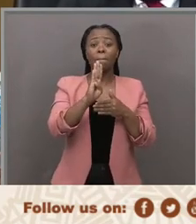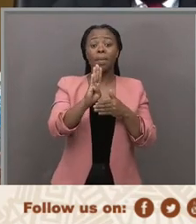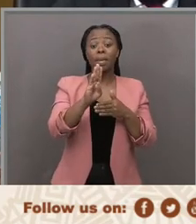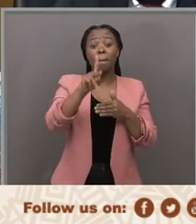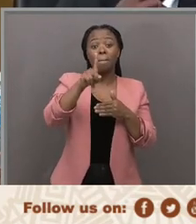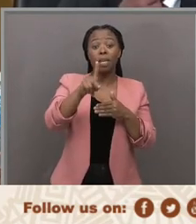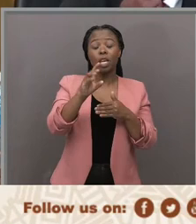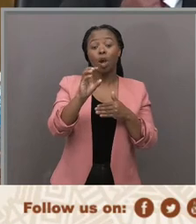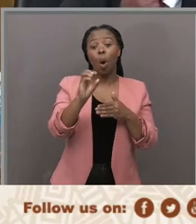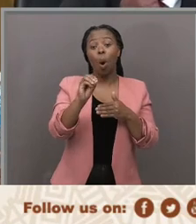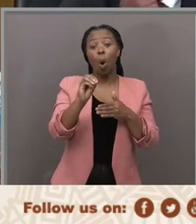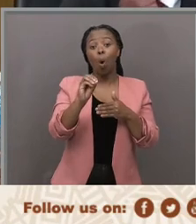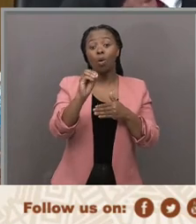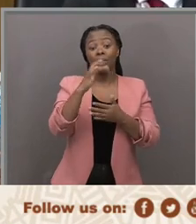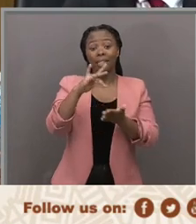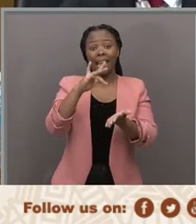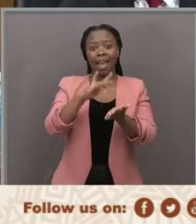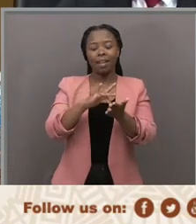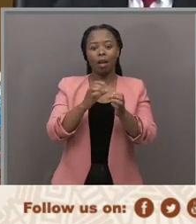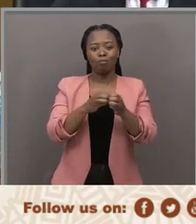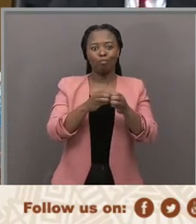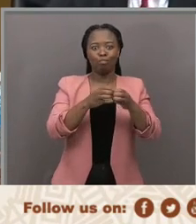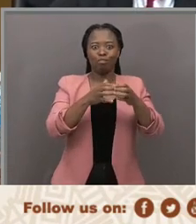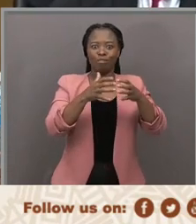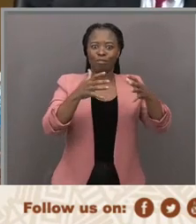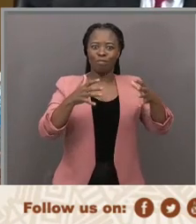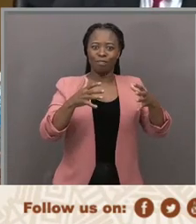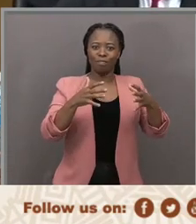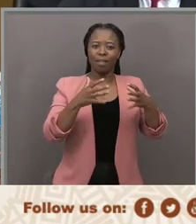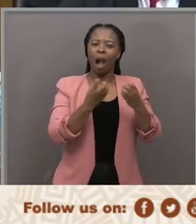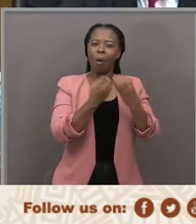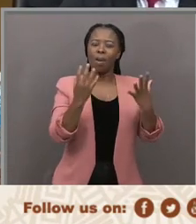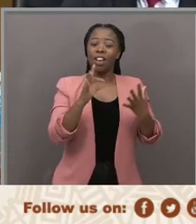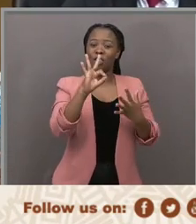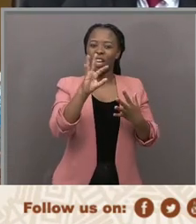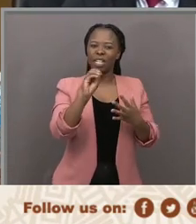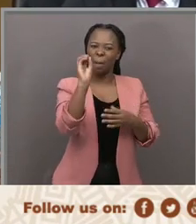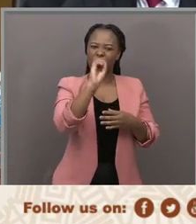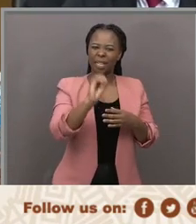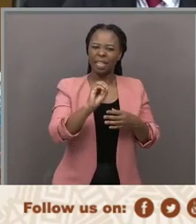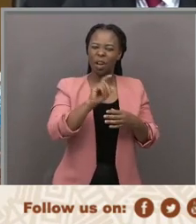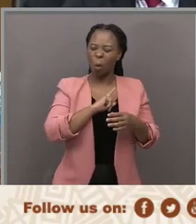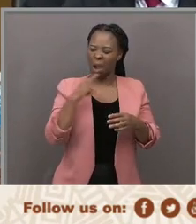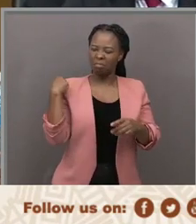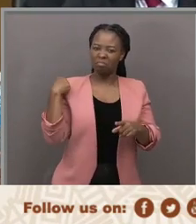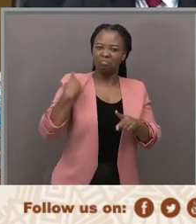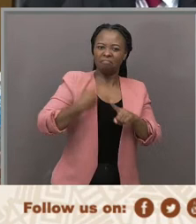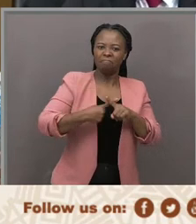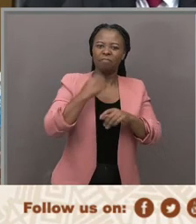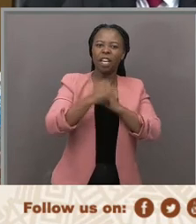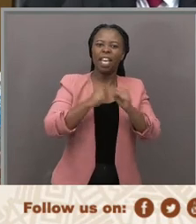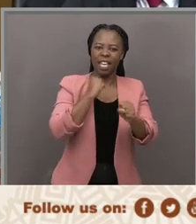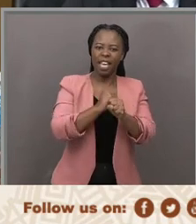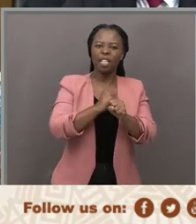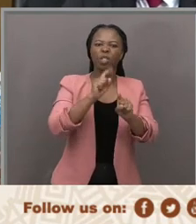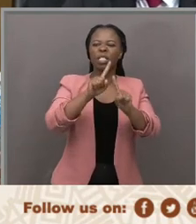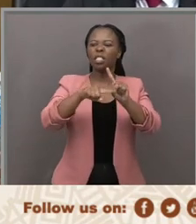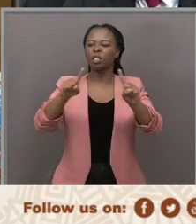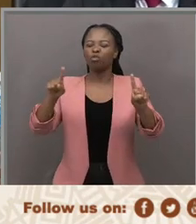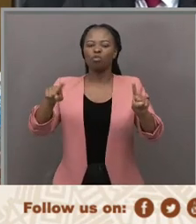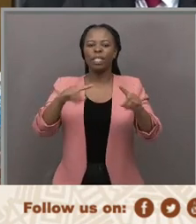by 30% because of the work we've been doing over 3 years with various sectors